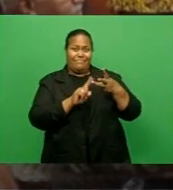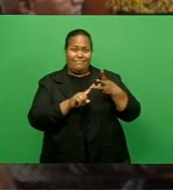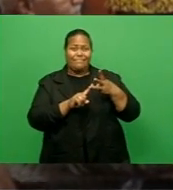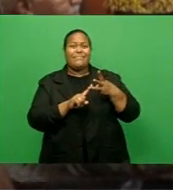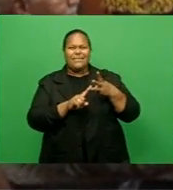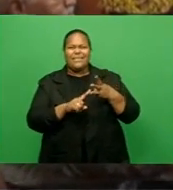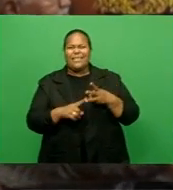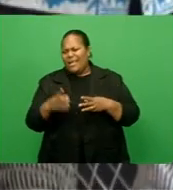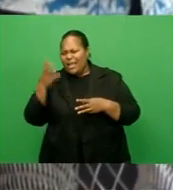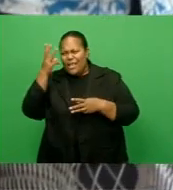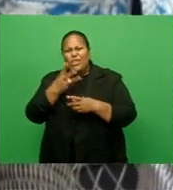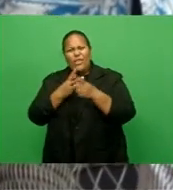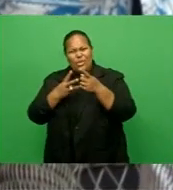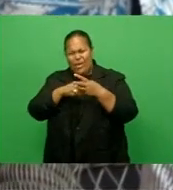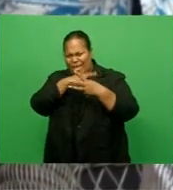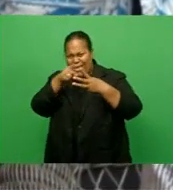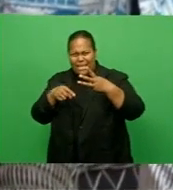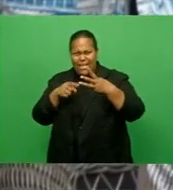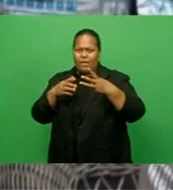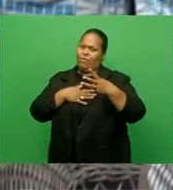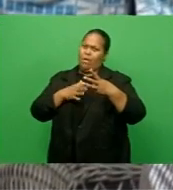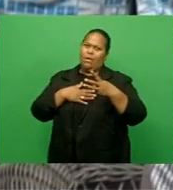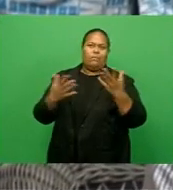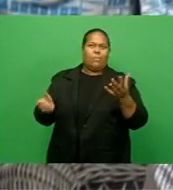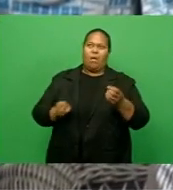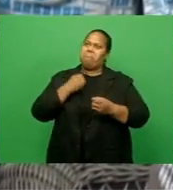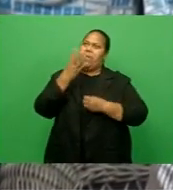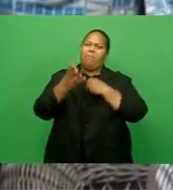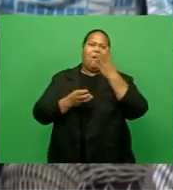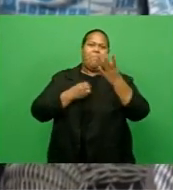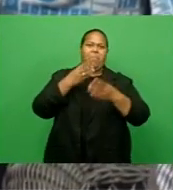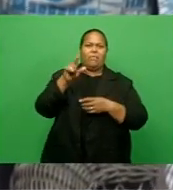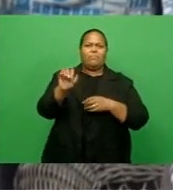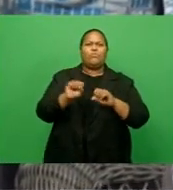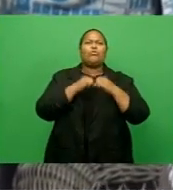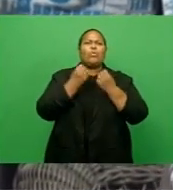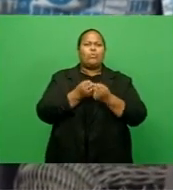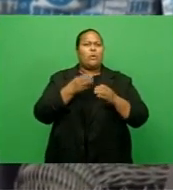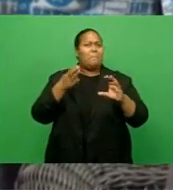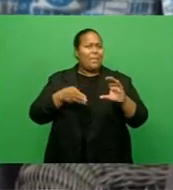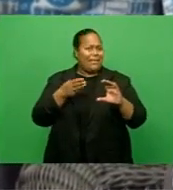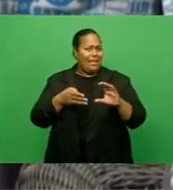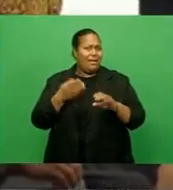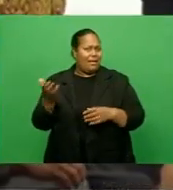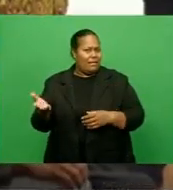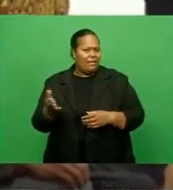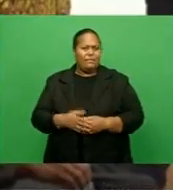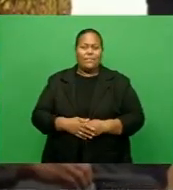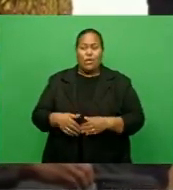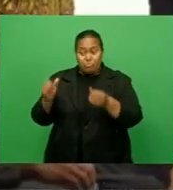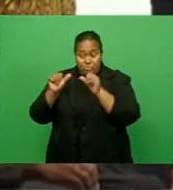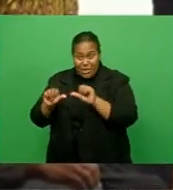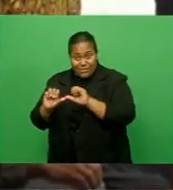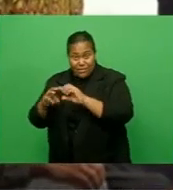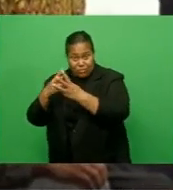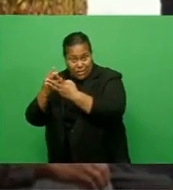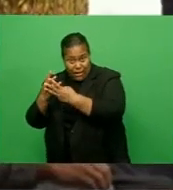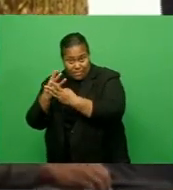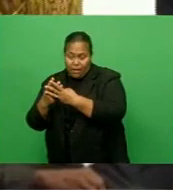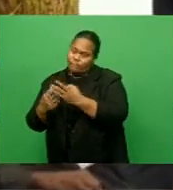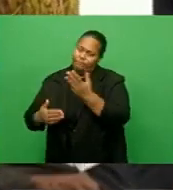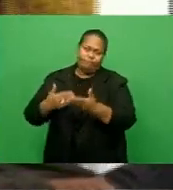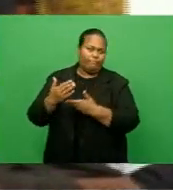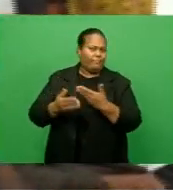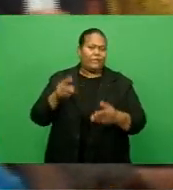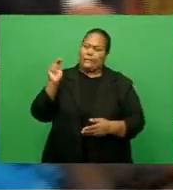Linda Tambuya, who have been copping flack on social media. Ratu Apenisa says he has decided to make the call in a bid to